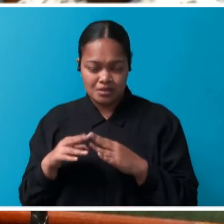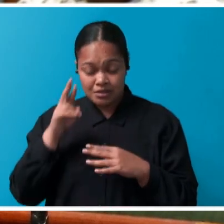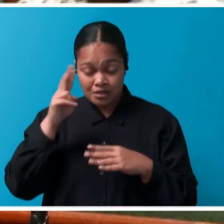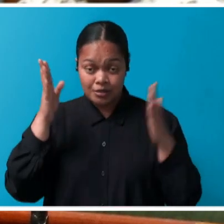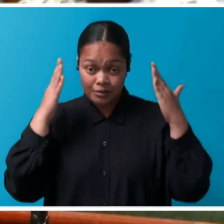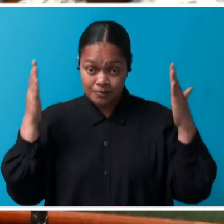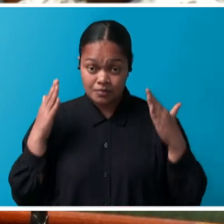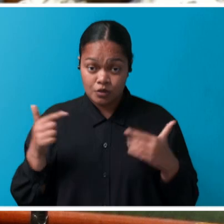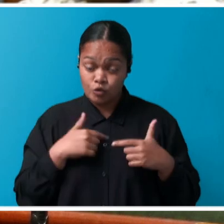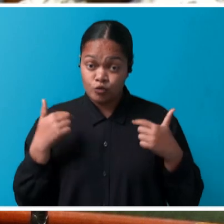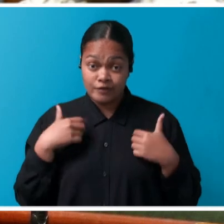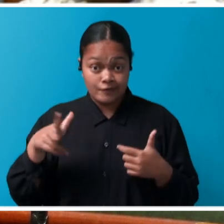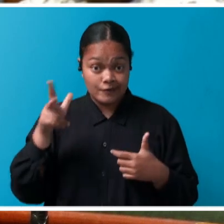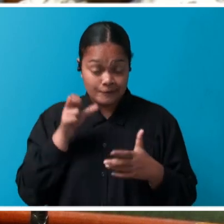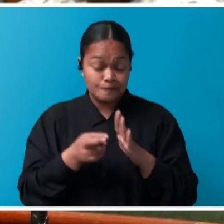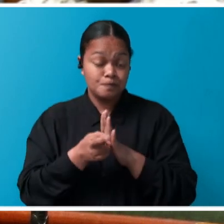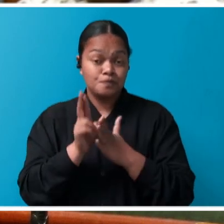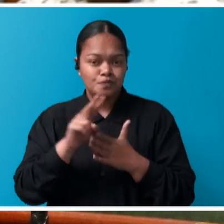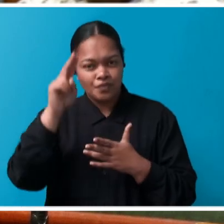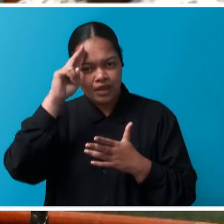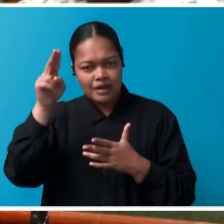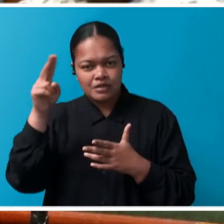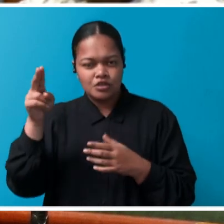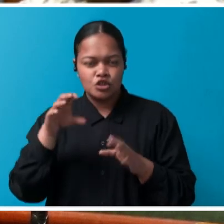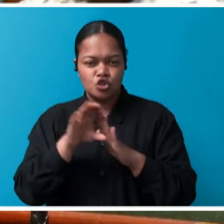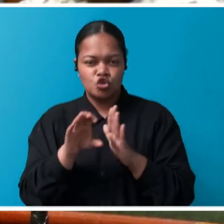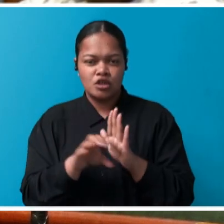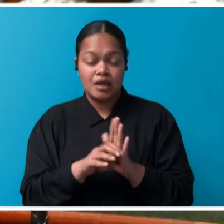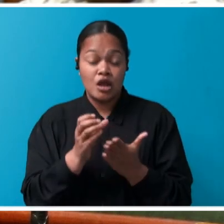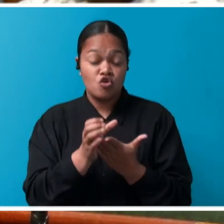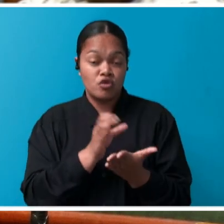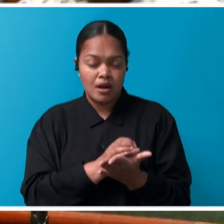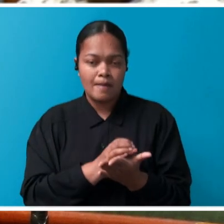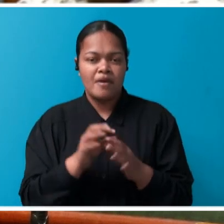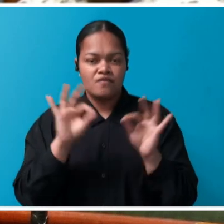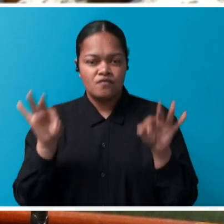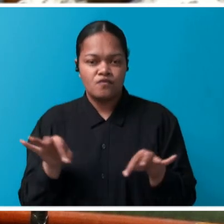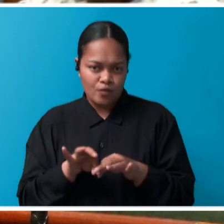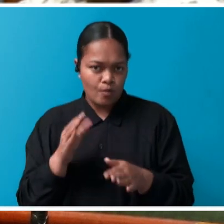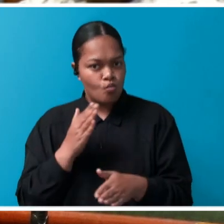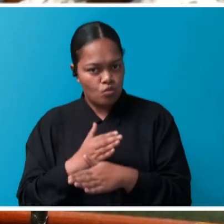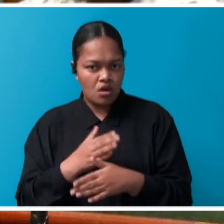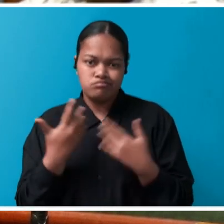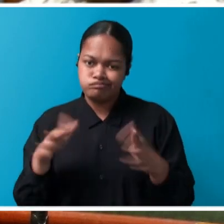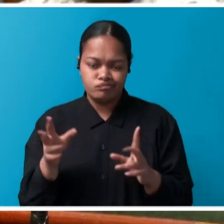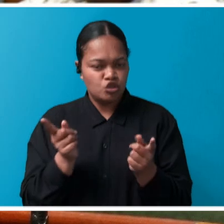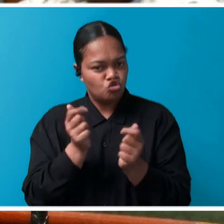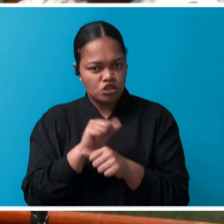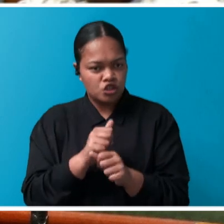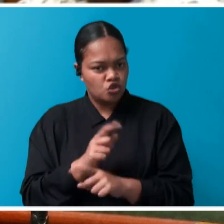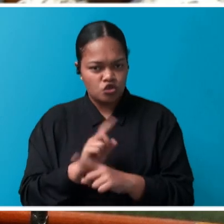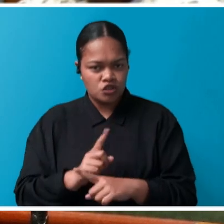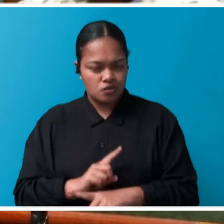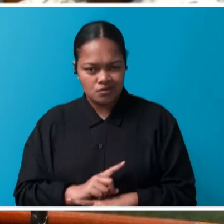we heard the review of the National Curriculum Framework and changes to the curriculum and assessment at